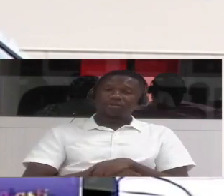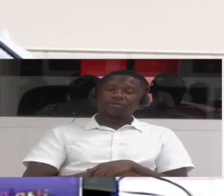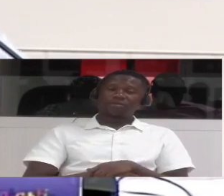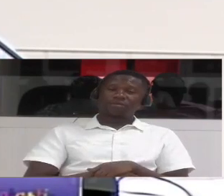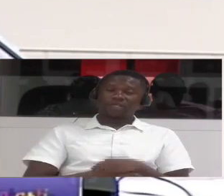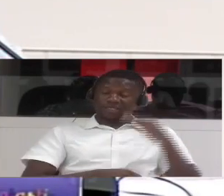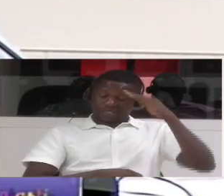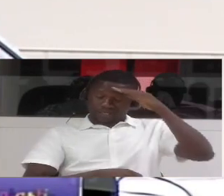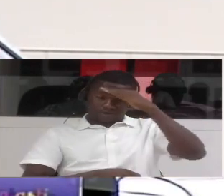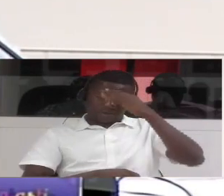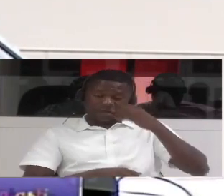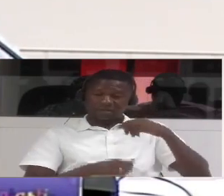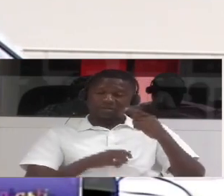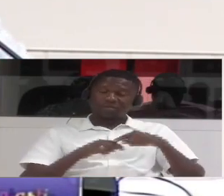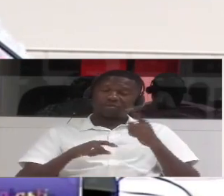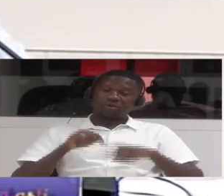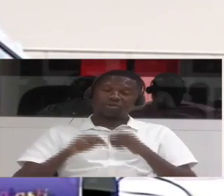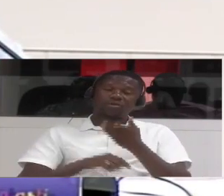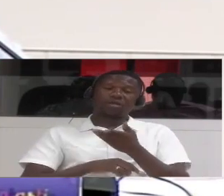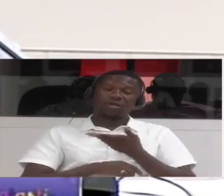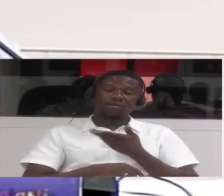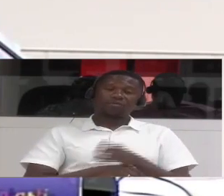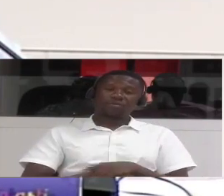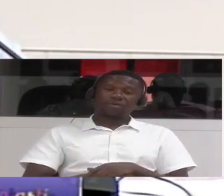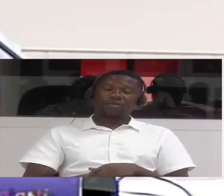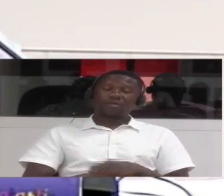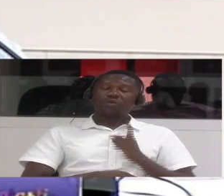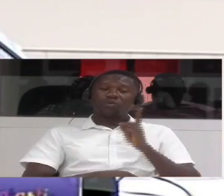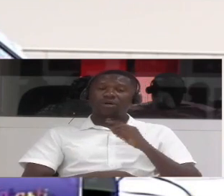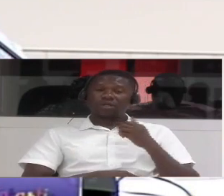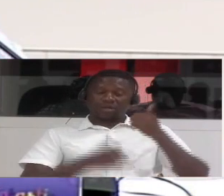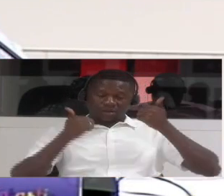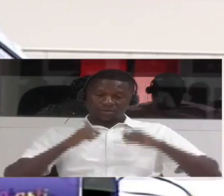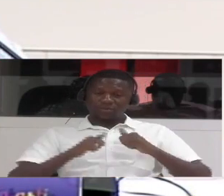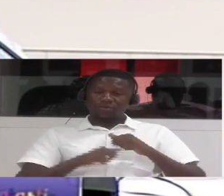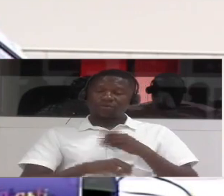Pamodou says, this is a turning point. But then what eventually happened was that